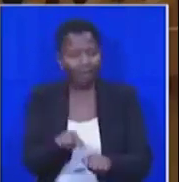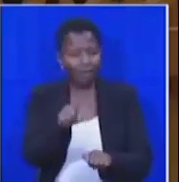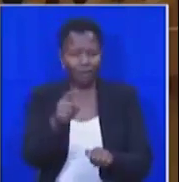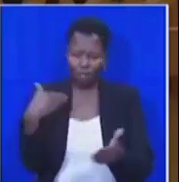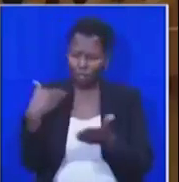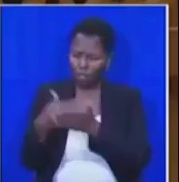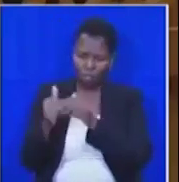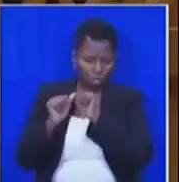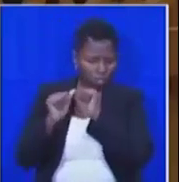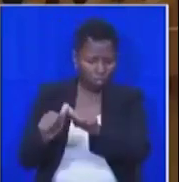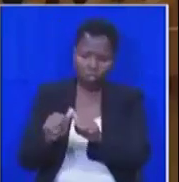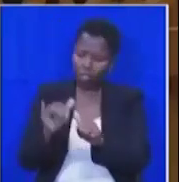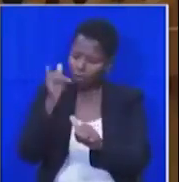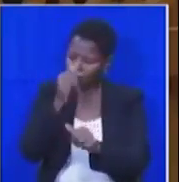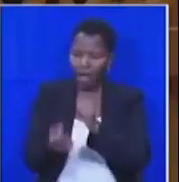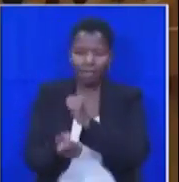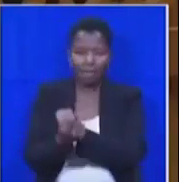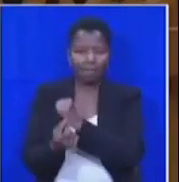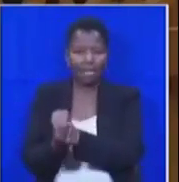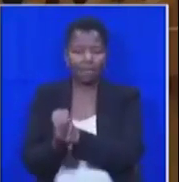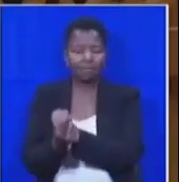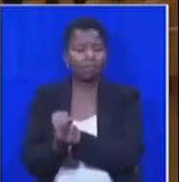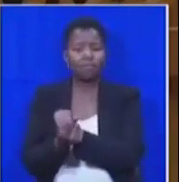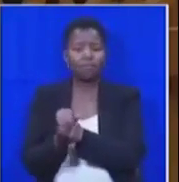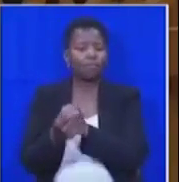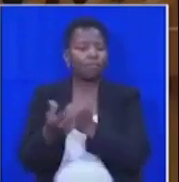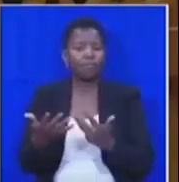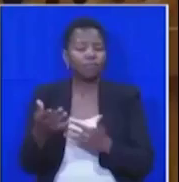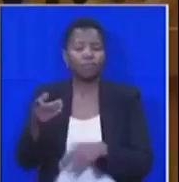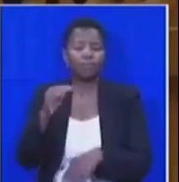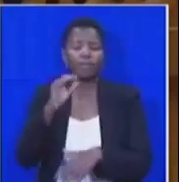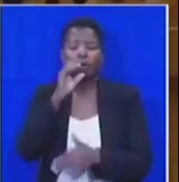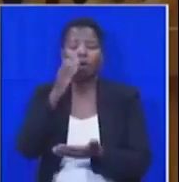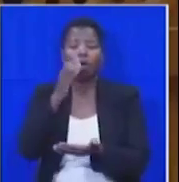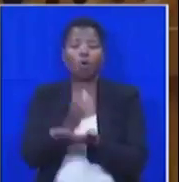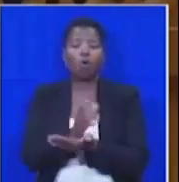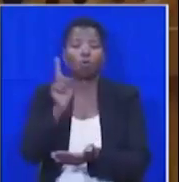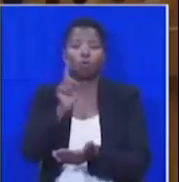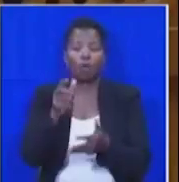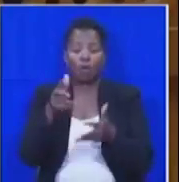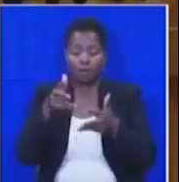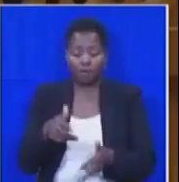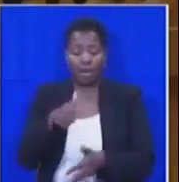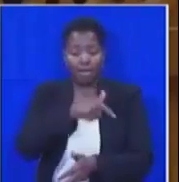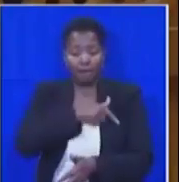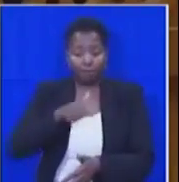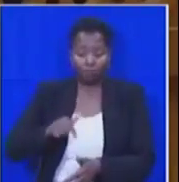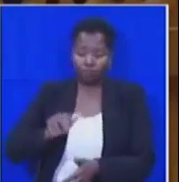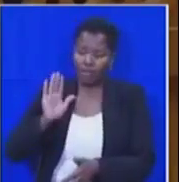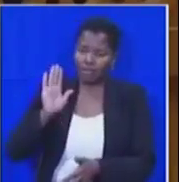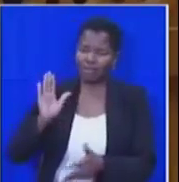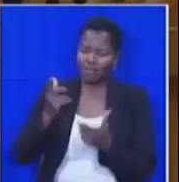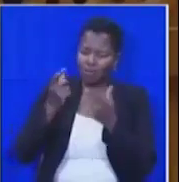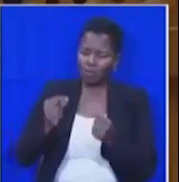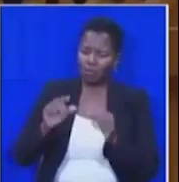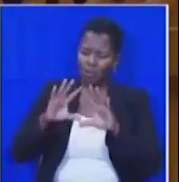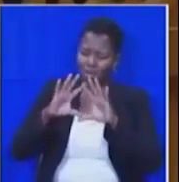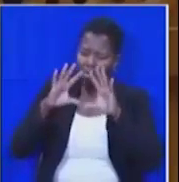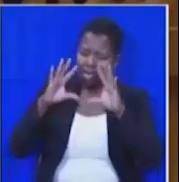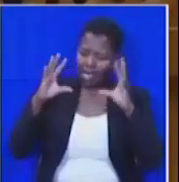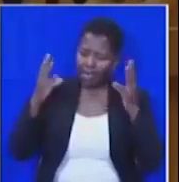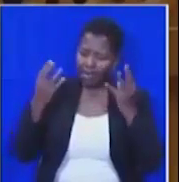did they chop. What they essentially confirmed is that we have a president who has done everything he can